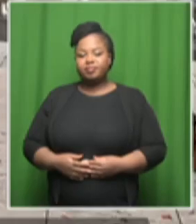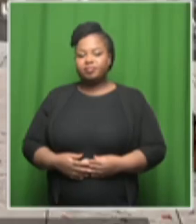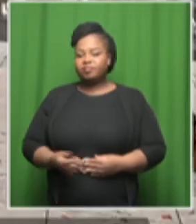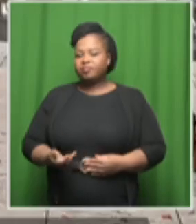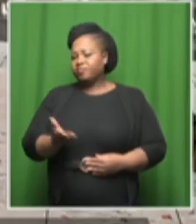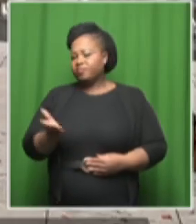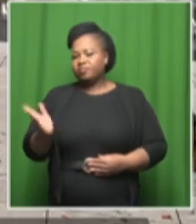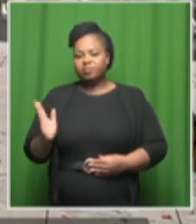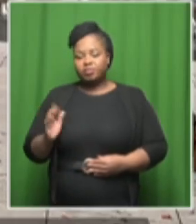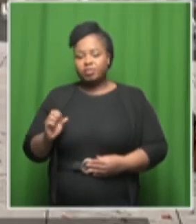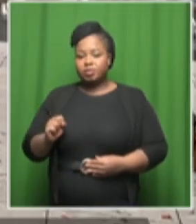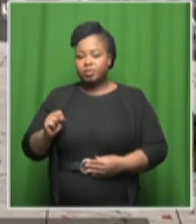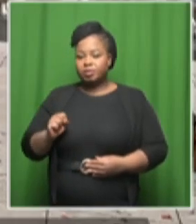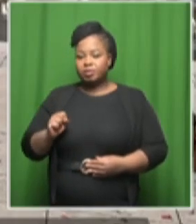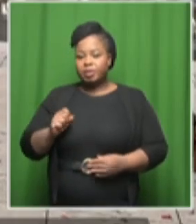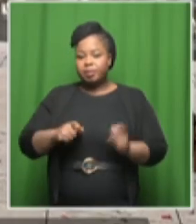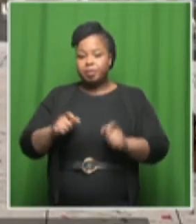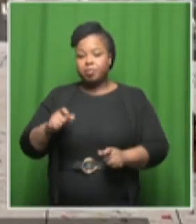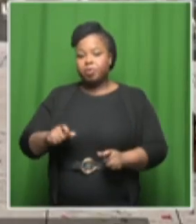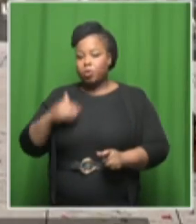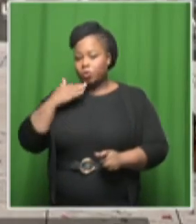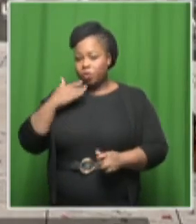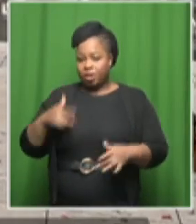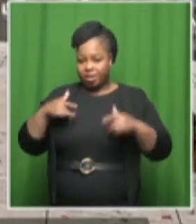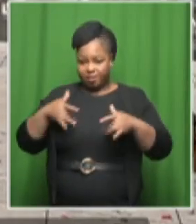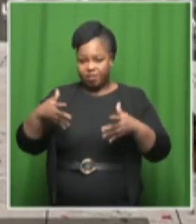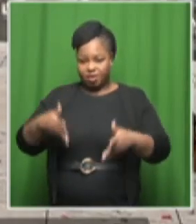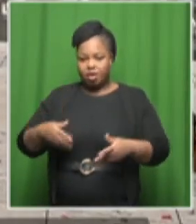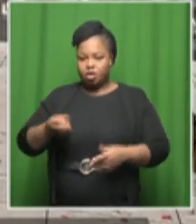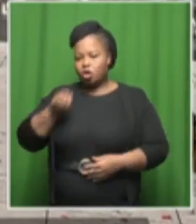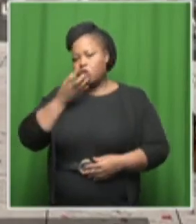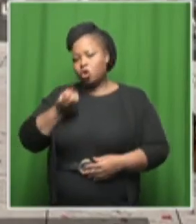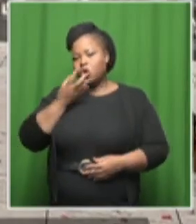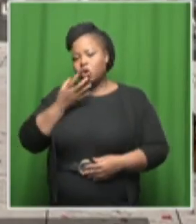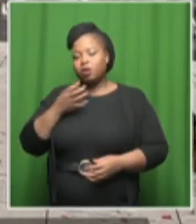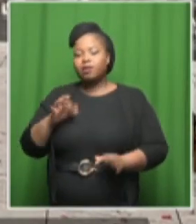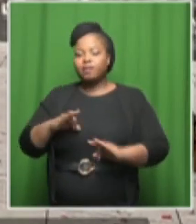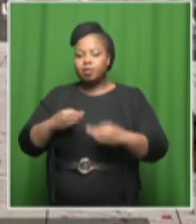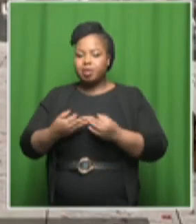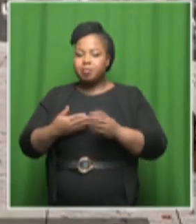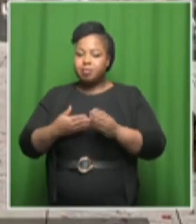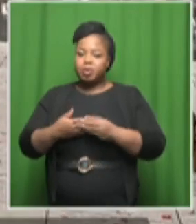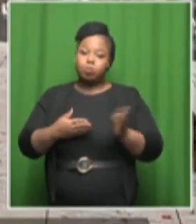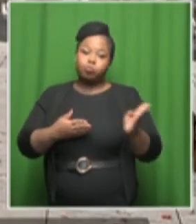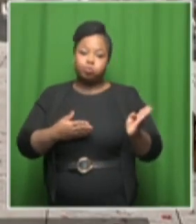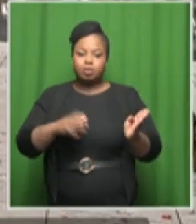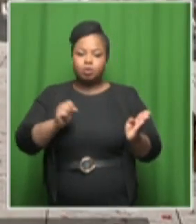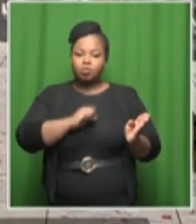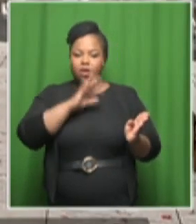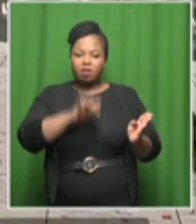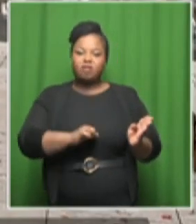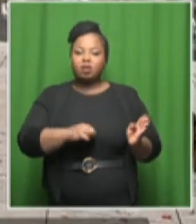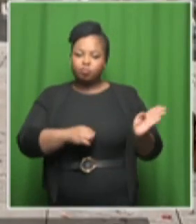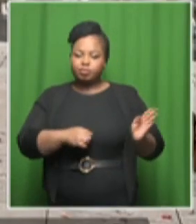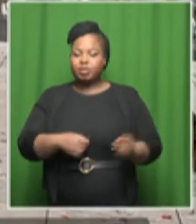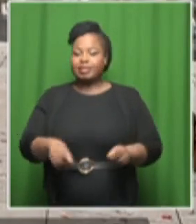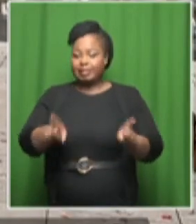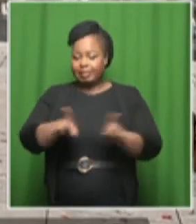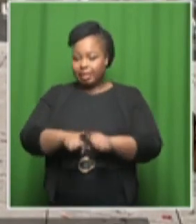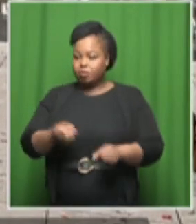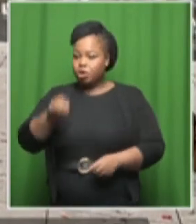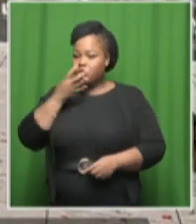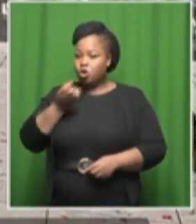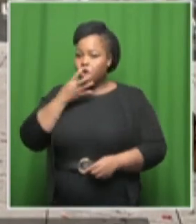everyone in South Africans who live in Hong Kong have family back home, and they will be watching it quite closely. Hong Kong is also